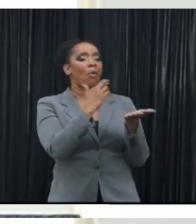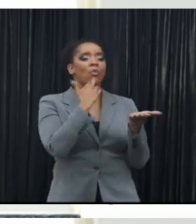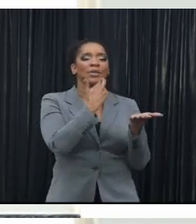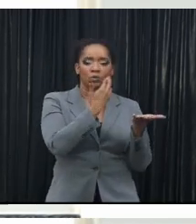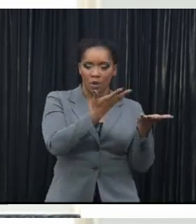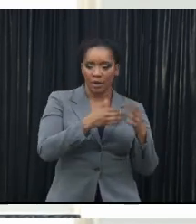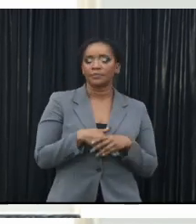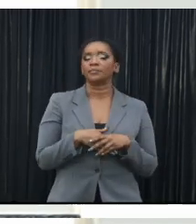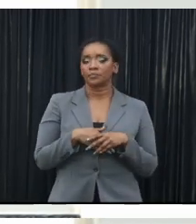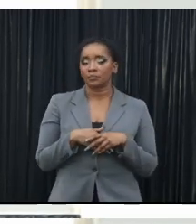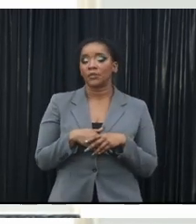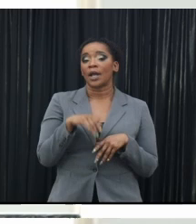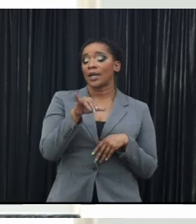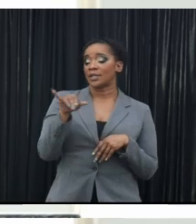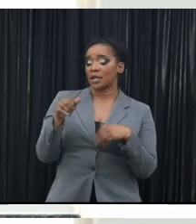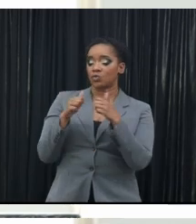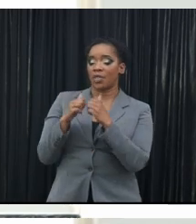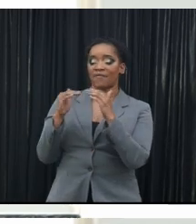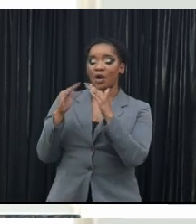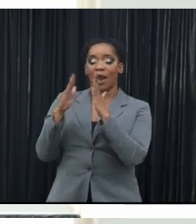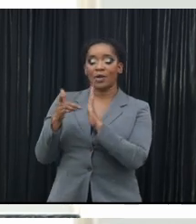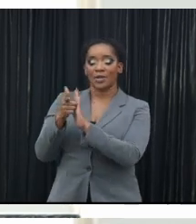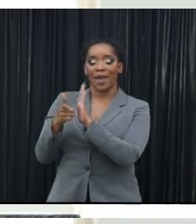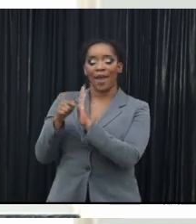As such, with the Fair Housing Act